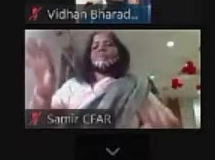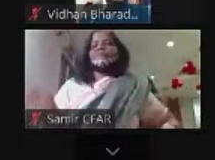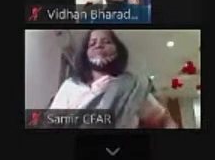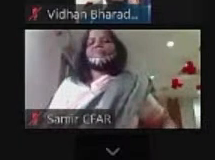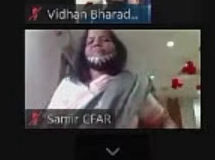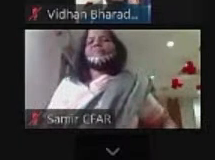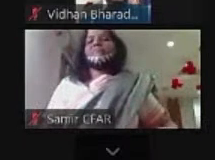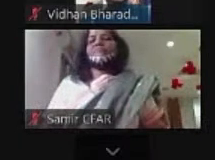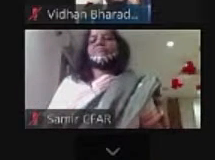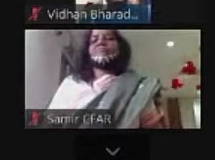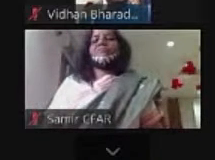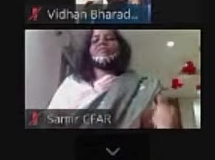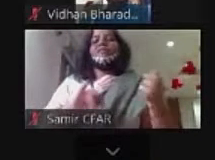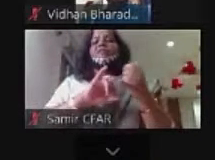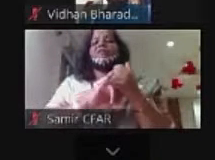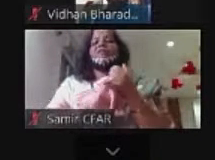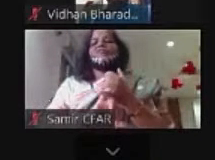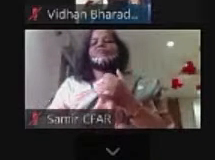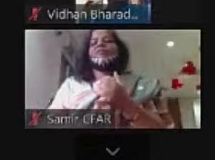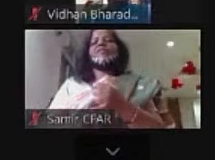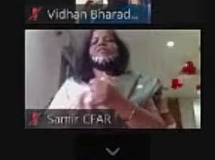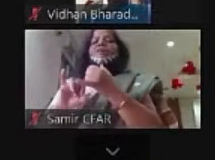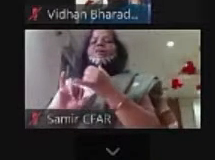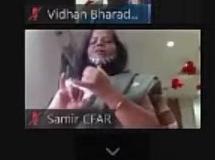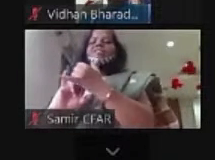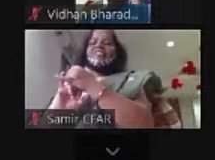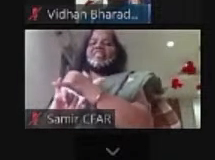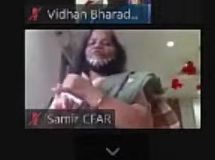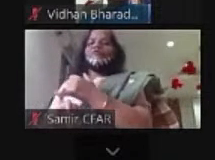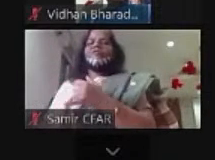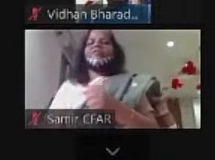There have been some states who have done some work.